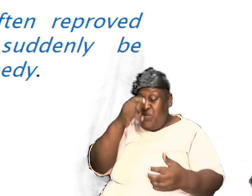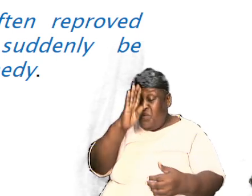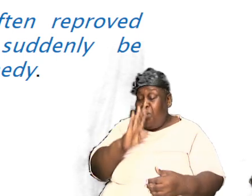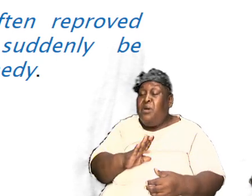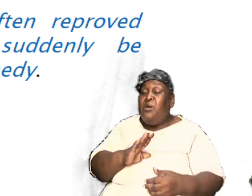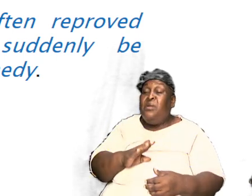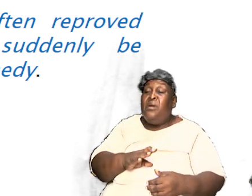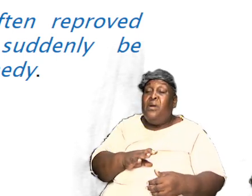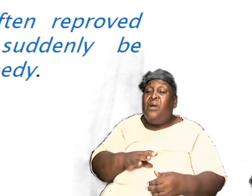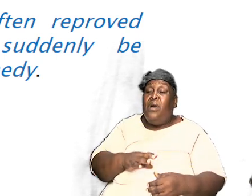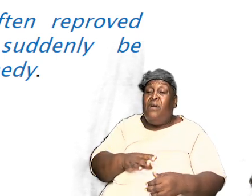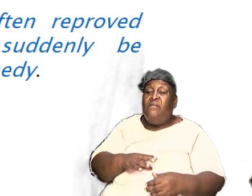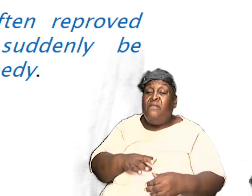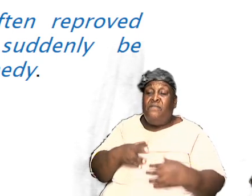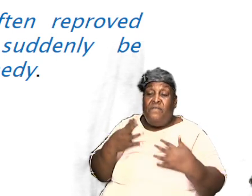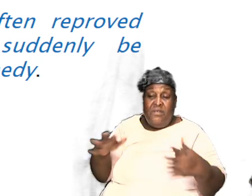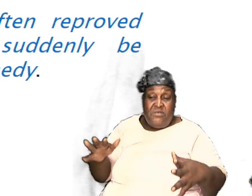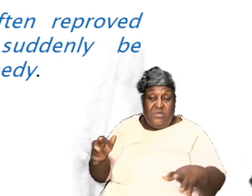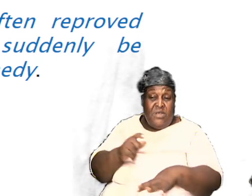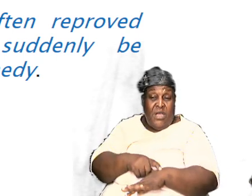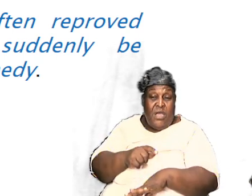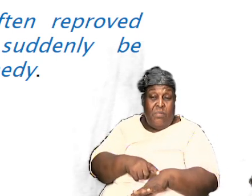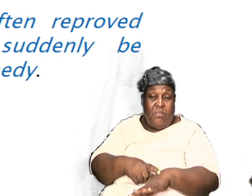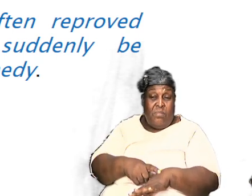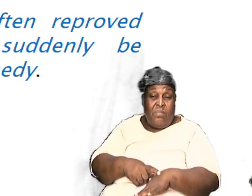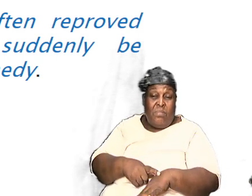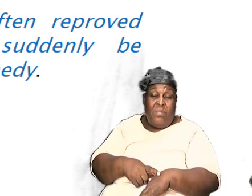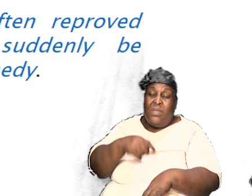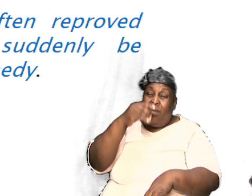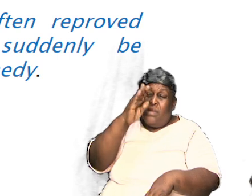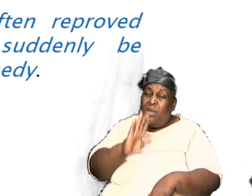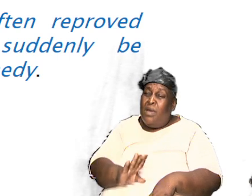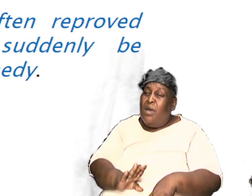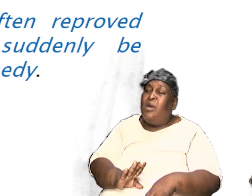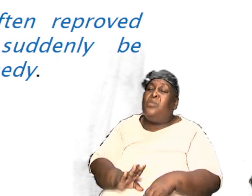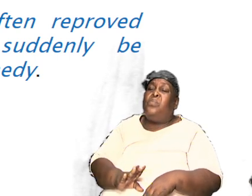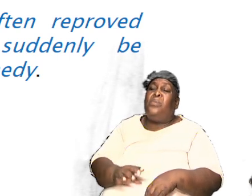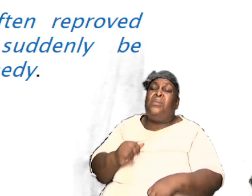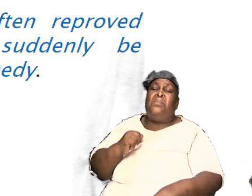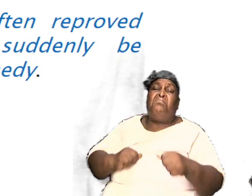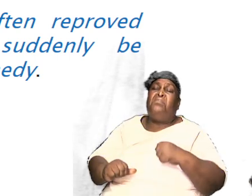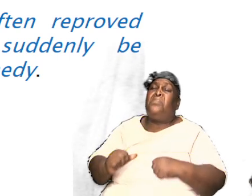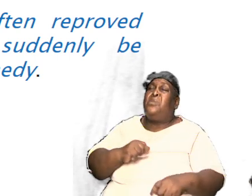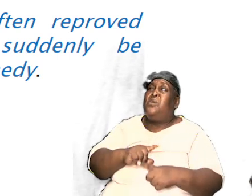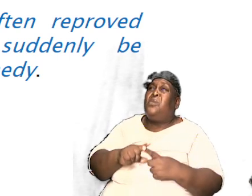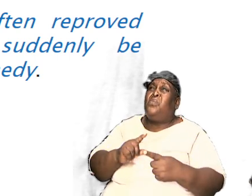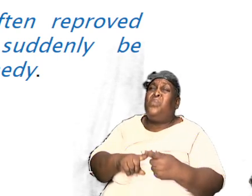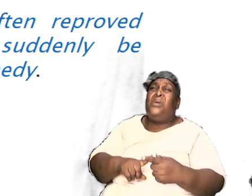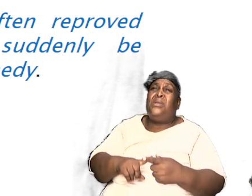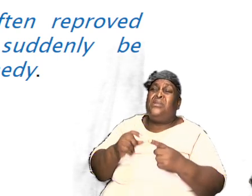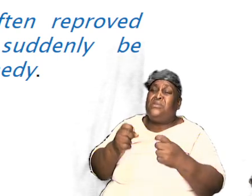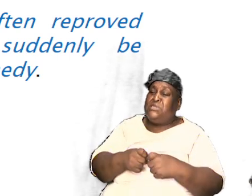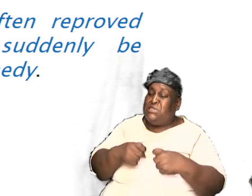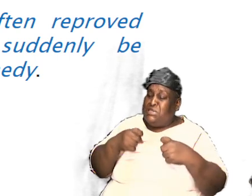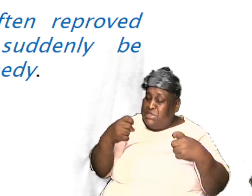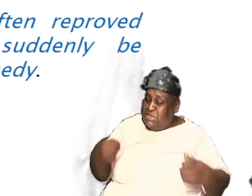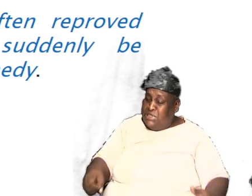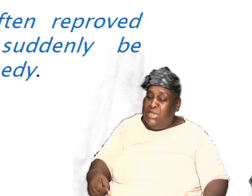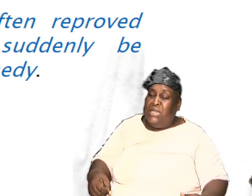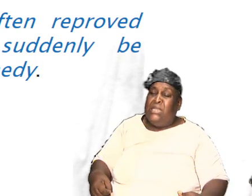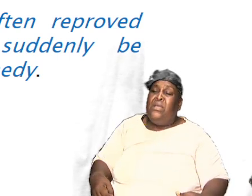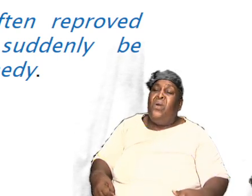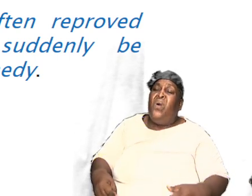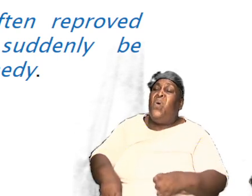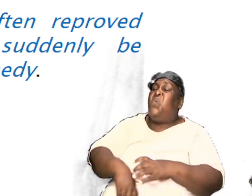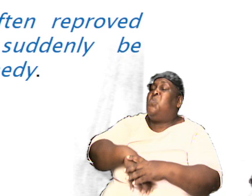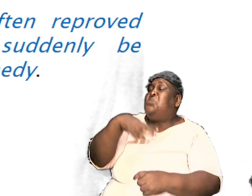and sister, even though he will act, amen, when sin is at its highest point, he will act.